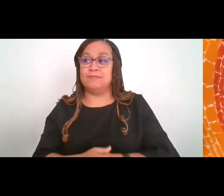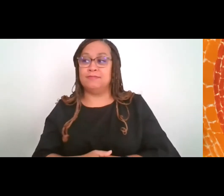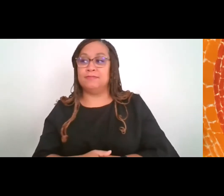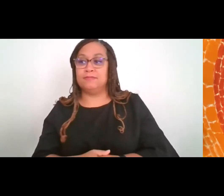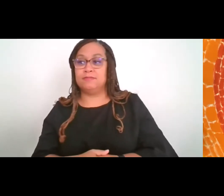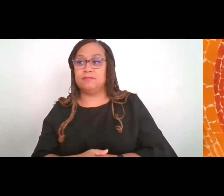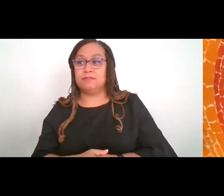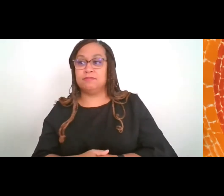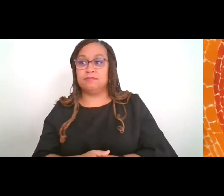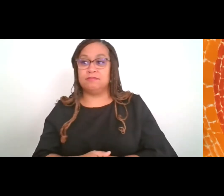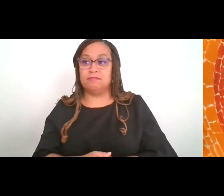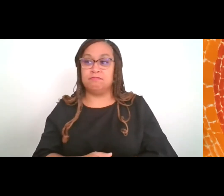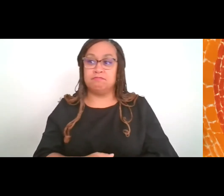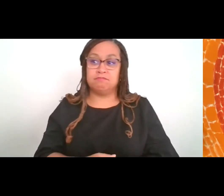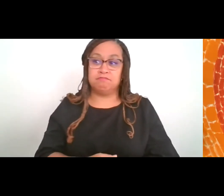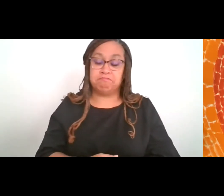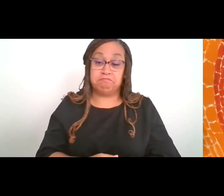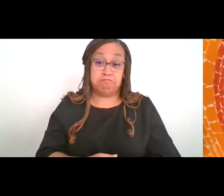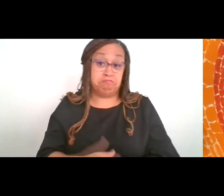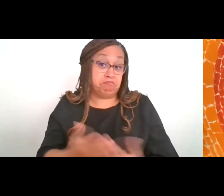Whether we know it or not.